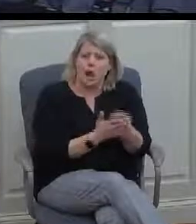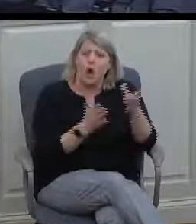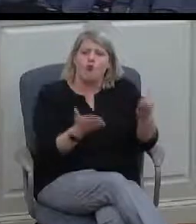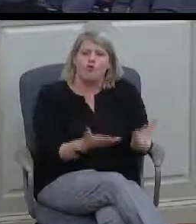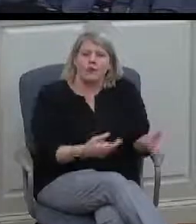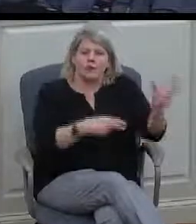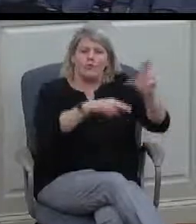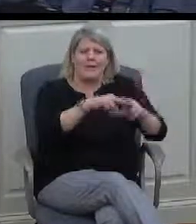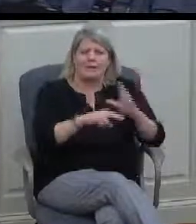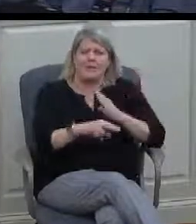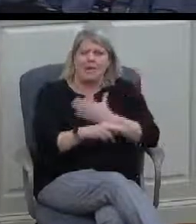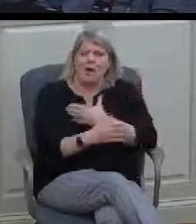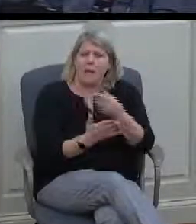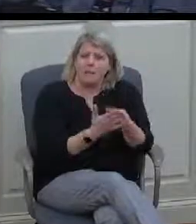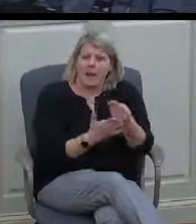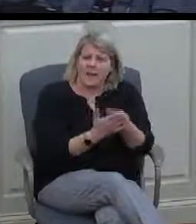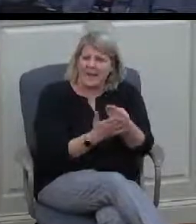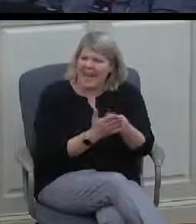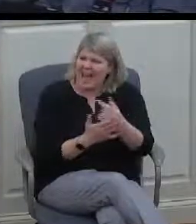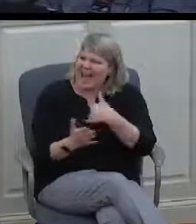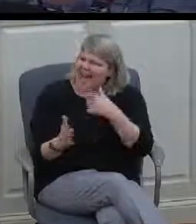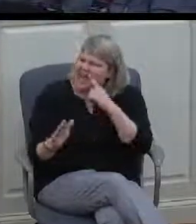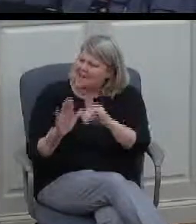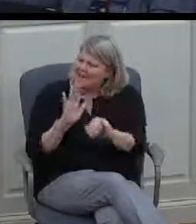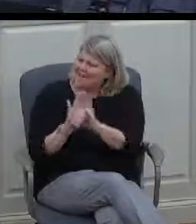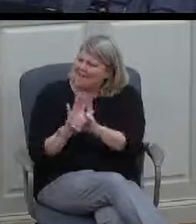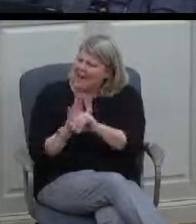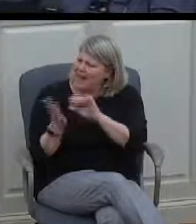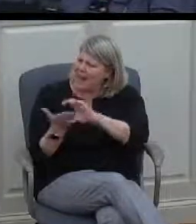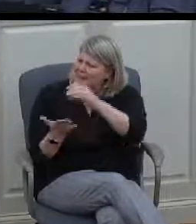by the amount identified of